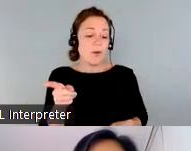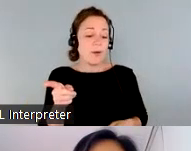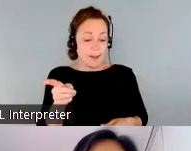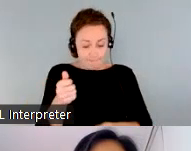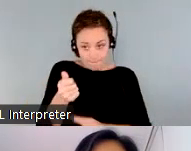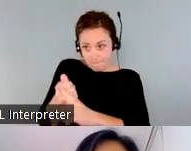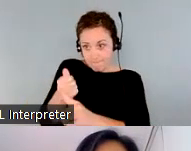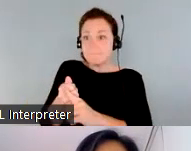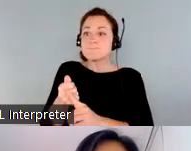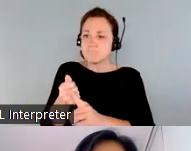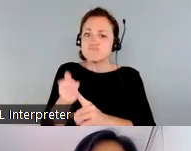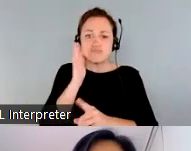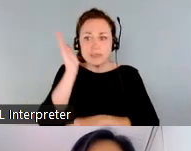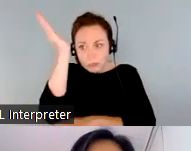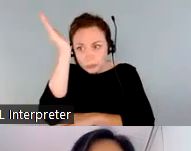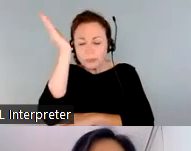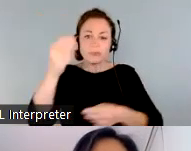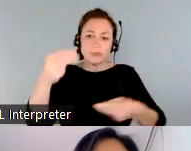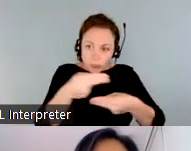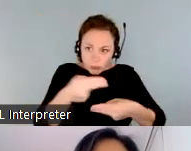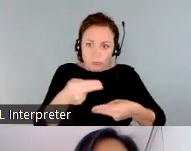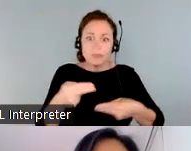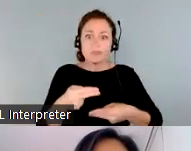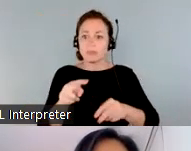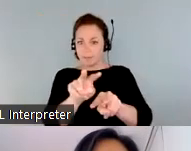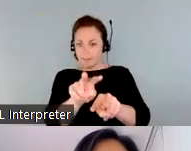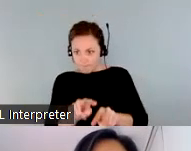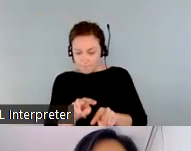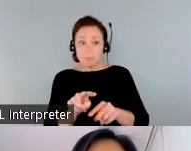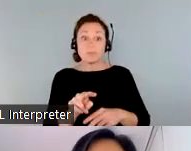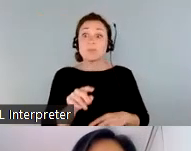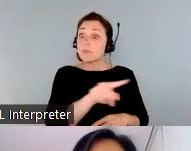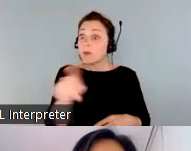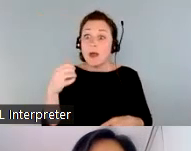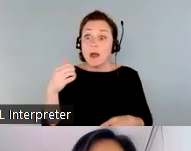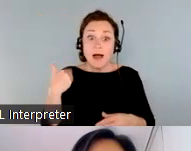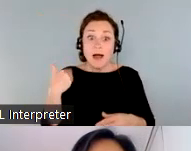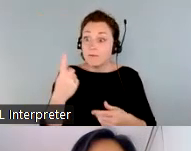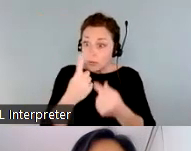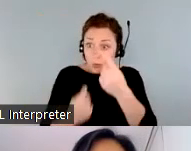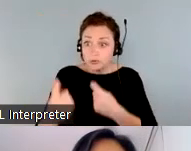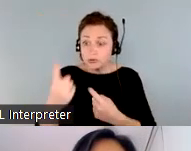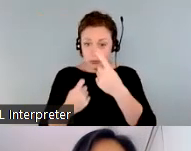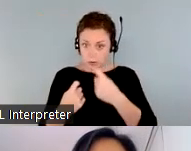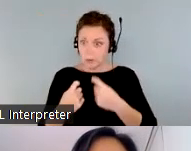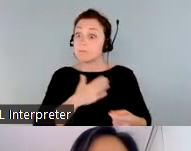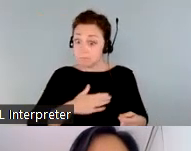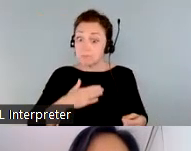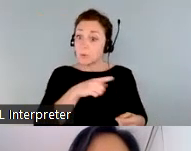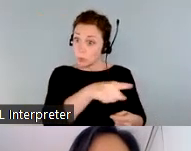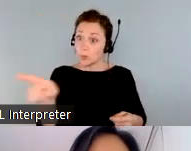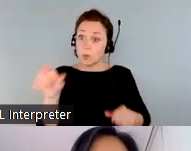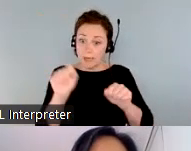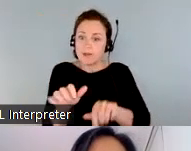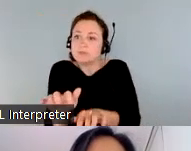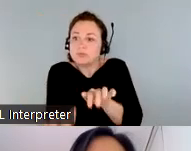Alex has a presentation that will be shared on the screen. And if you have any questions during the presentation, please feel free to include them